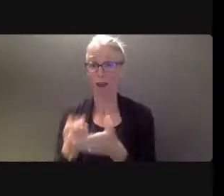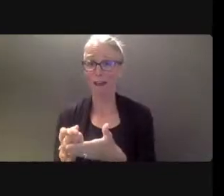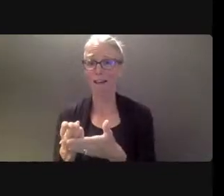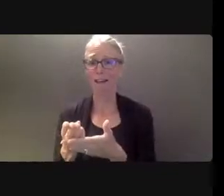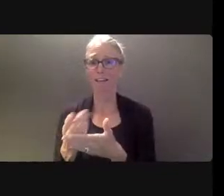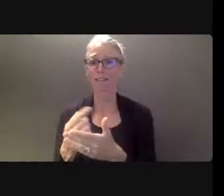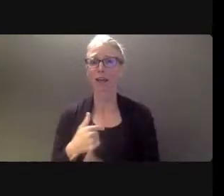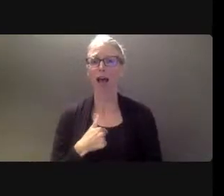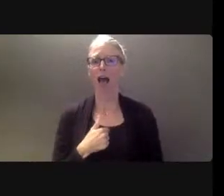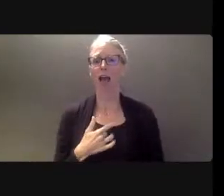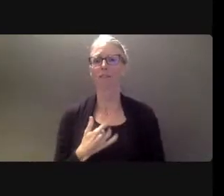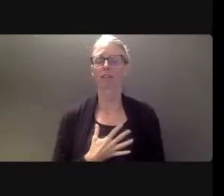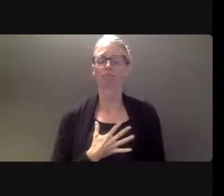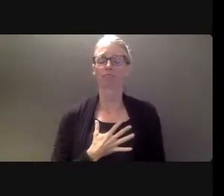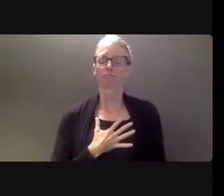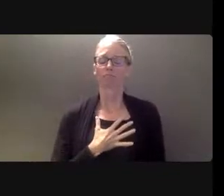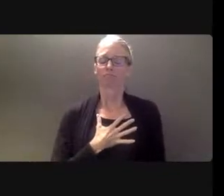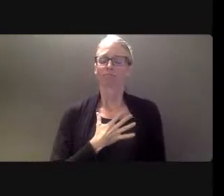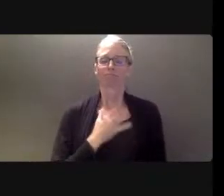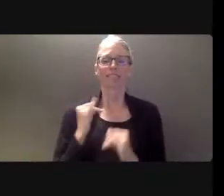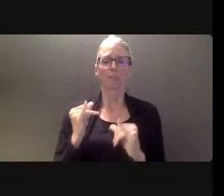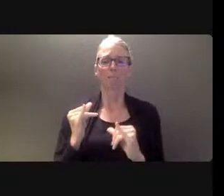thank you for describing that for us.